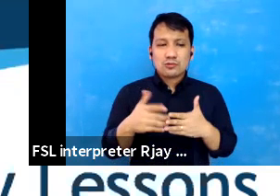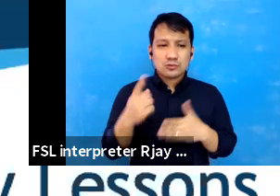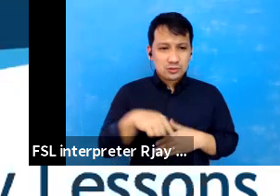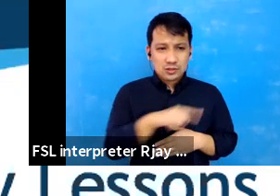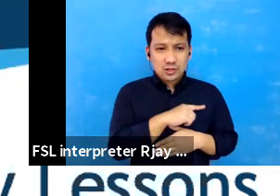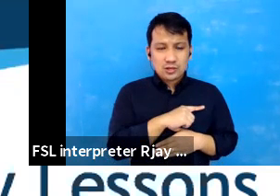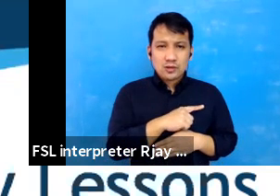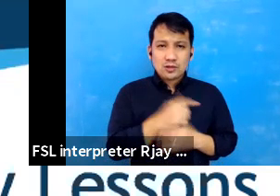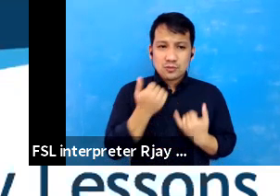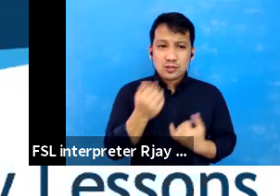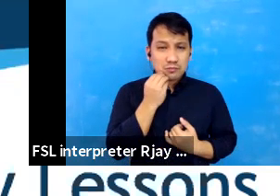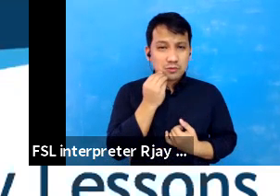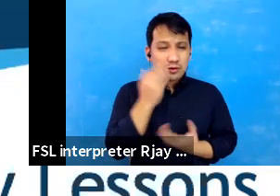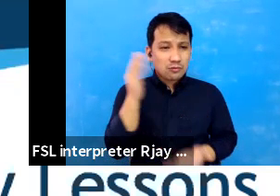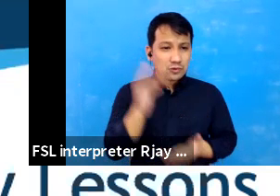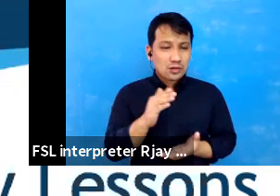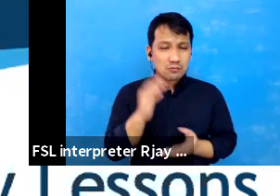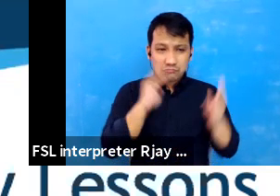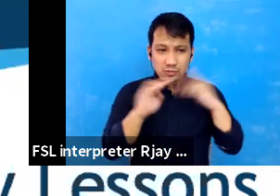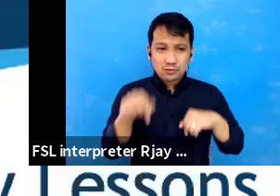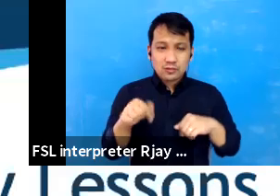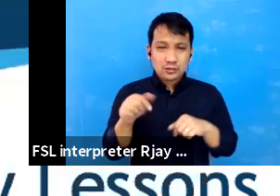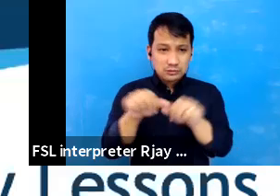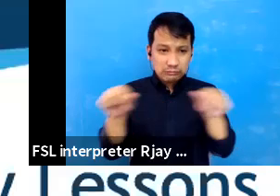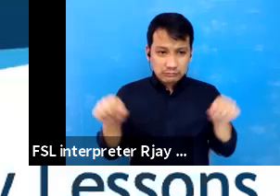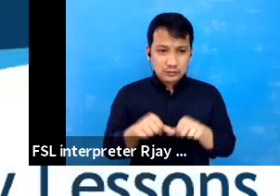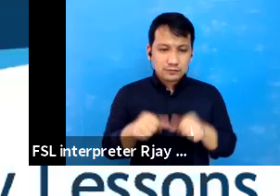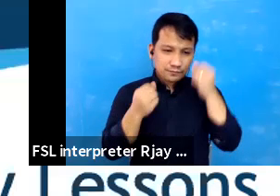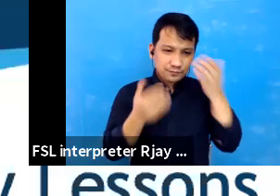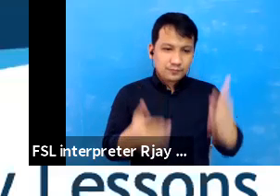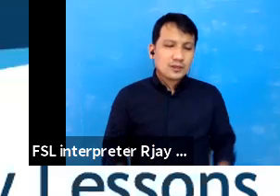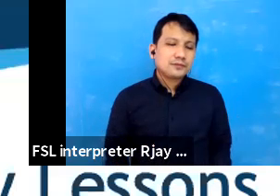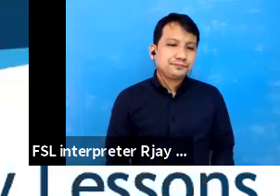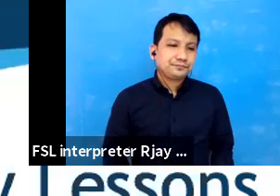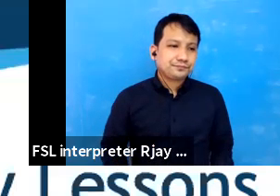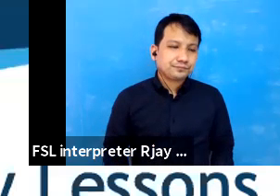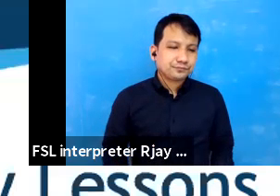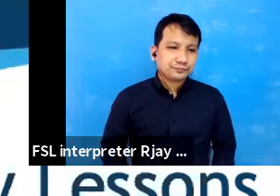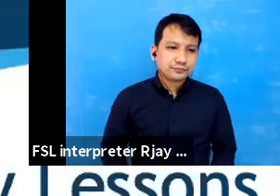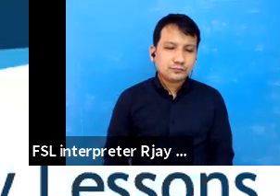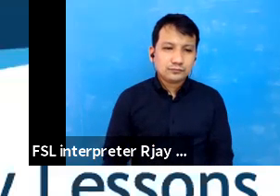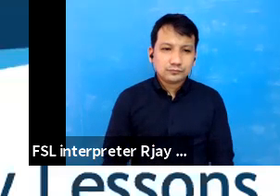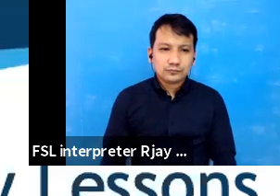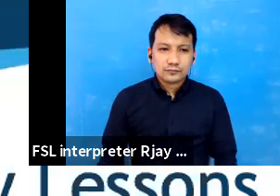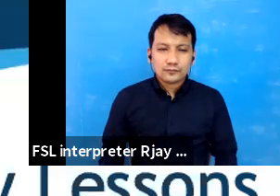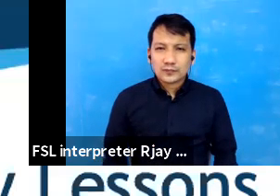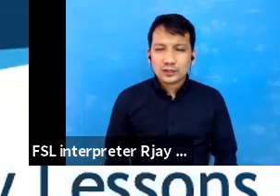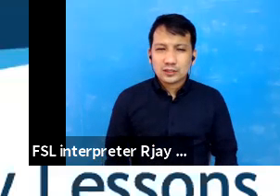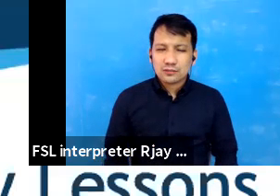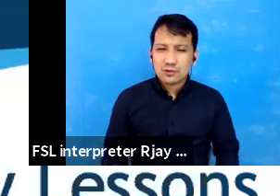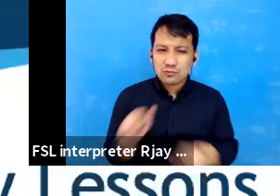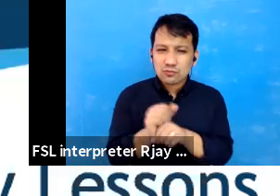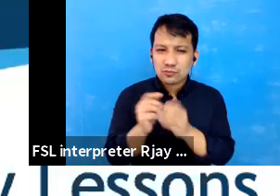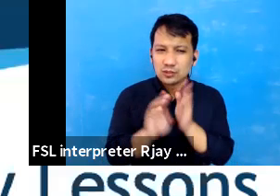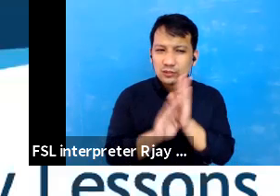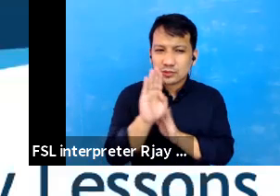the malnutrition problem in the area. So the work on developing leadership